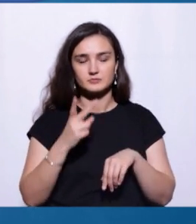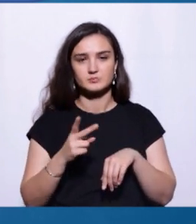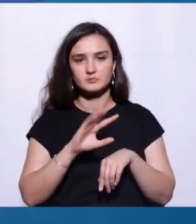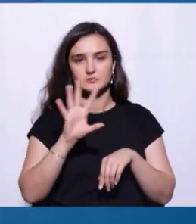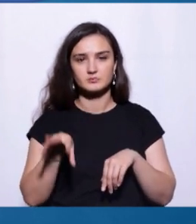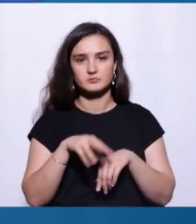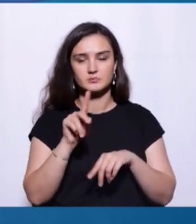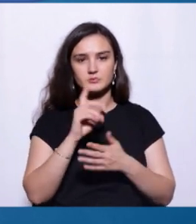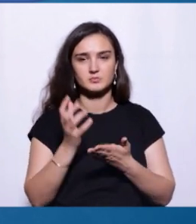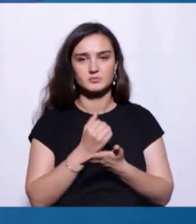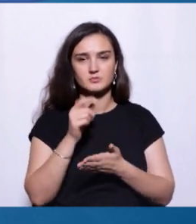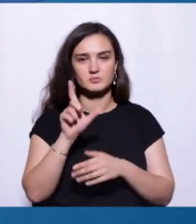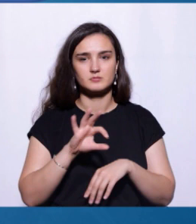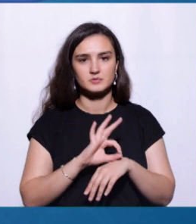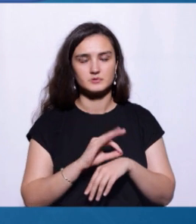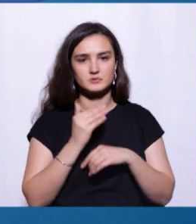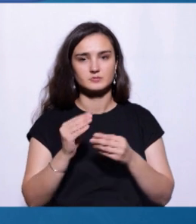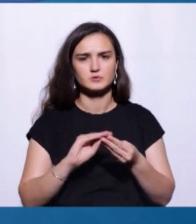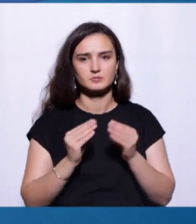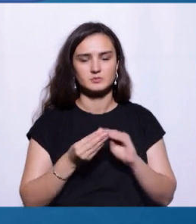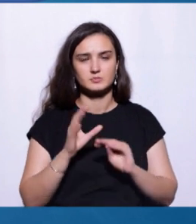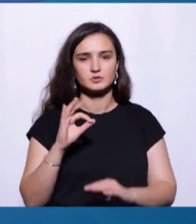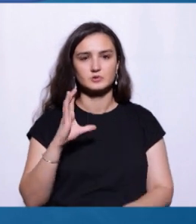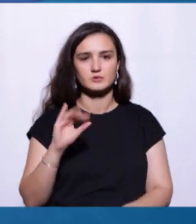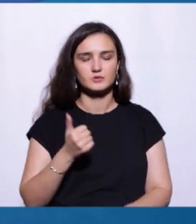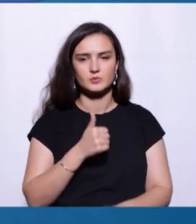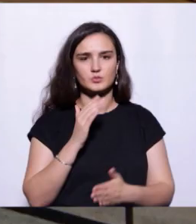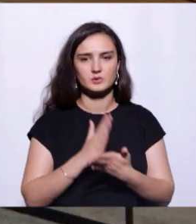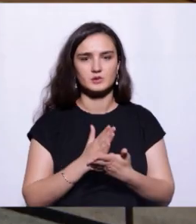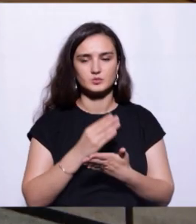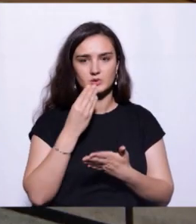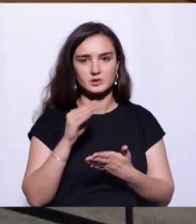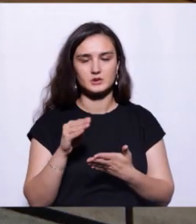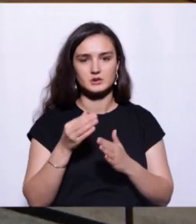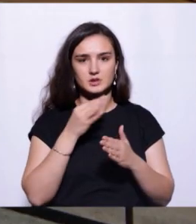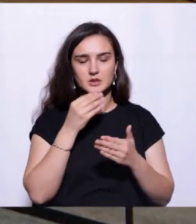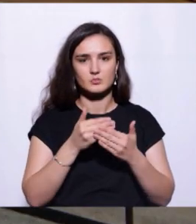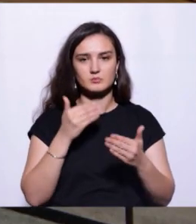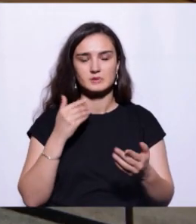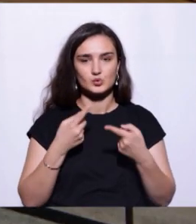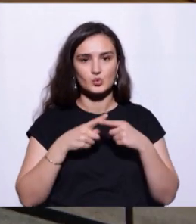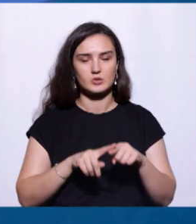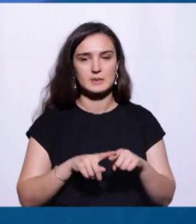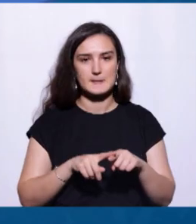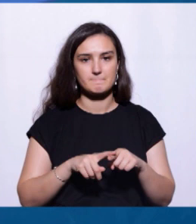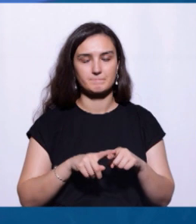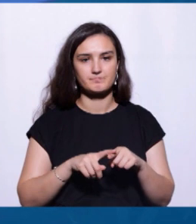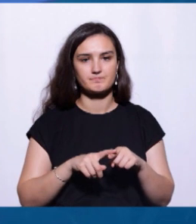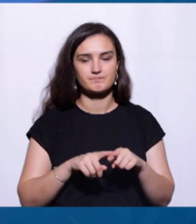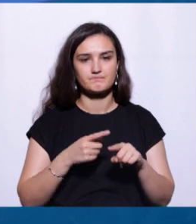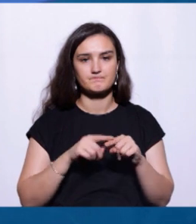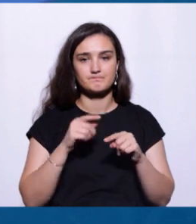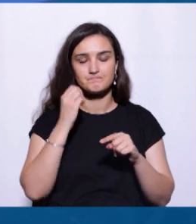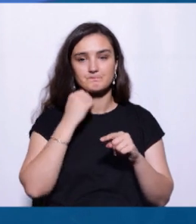in order to find the patient's problem. Miss Sophie, how is this better than earlier technology? Well, in